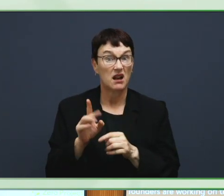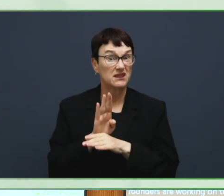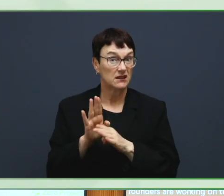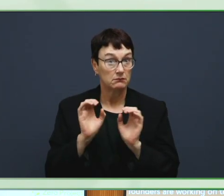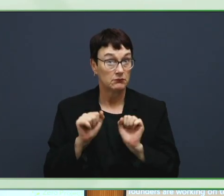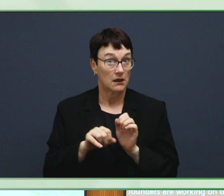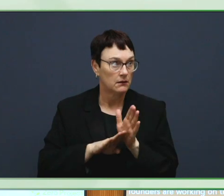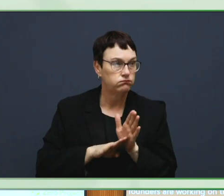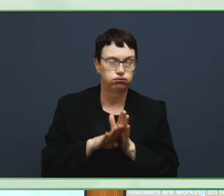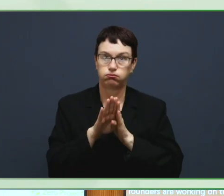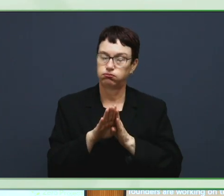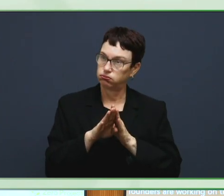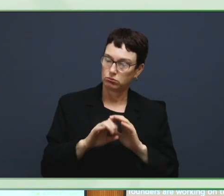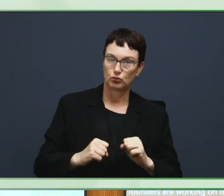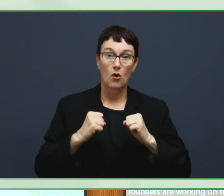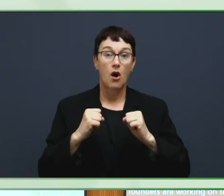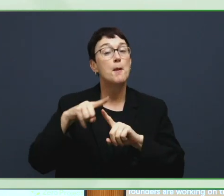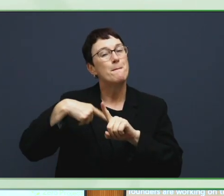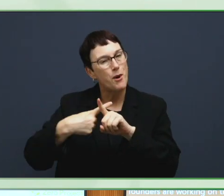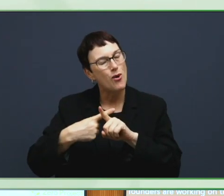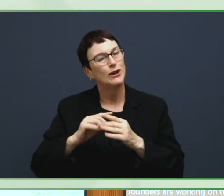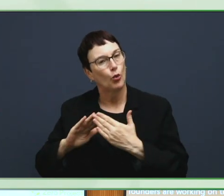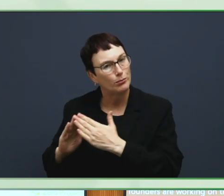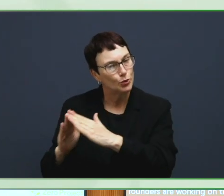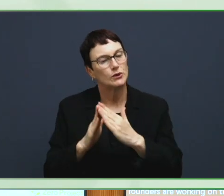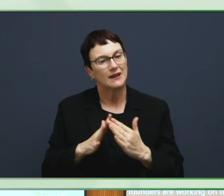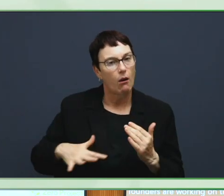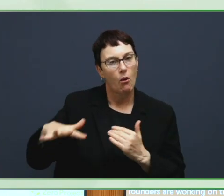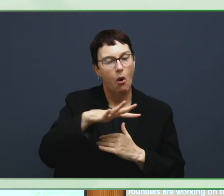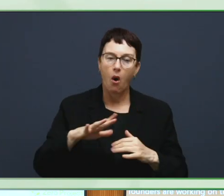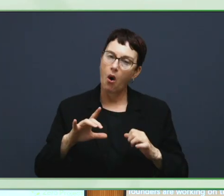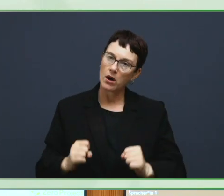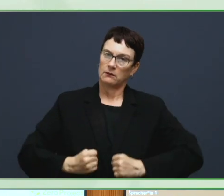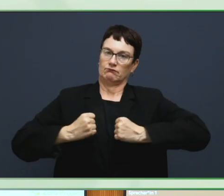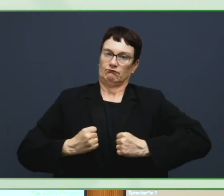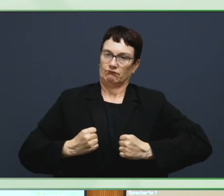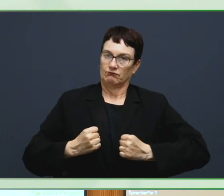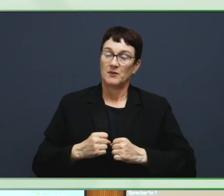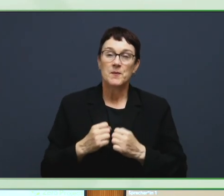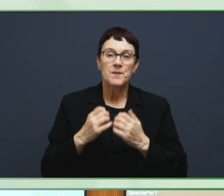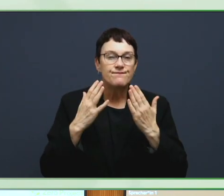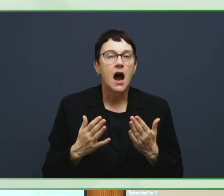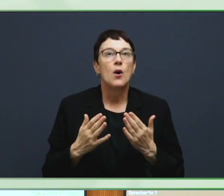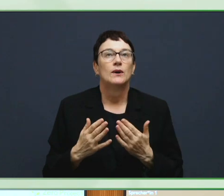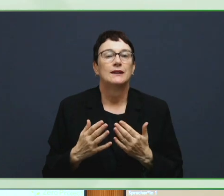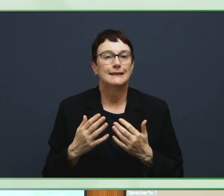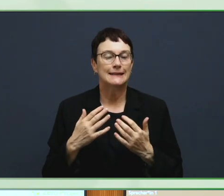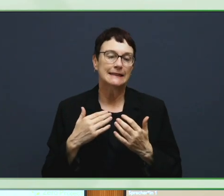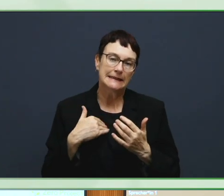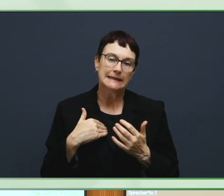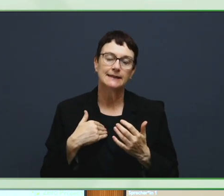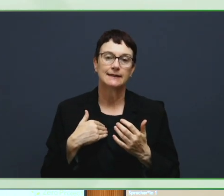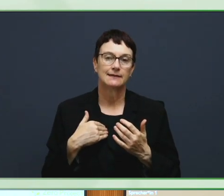overall community better. And so the last point I'll end on is we talk about